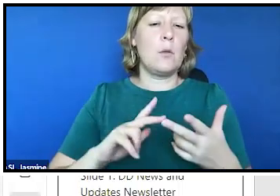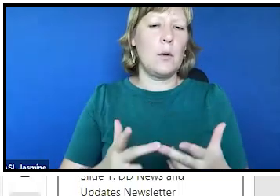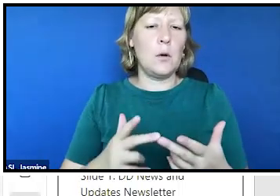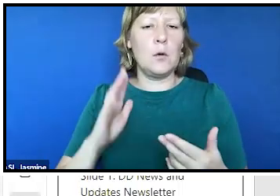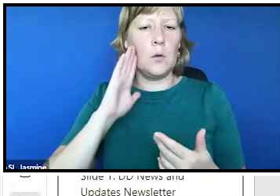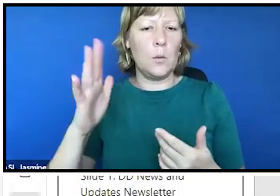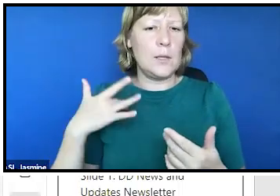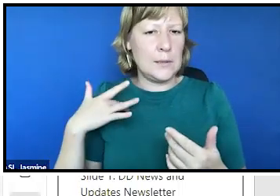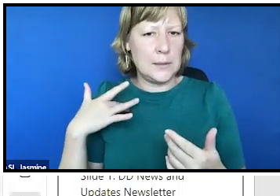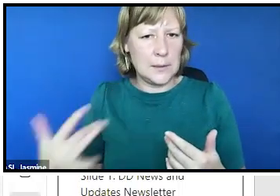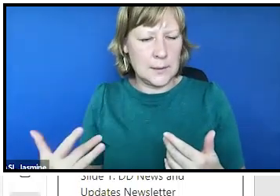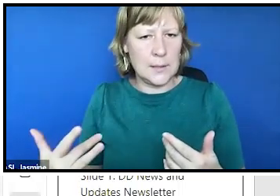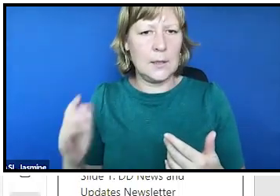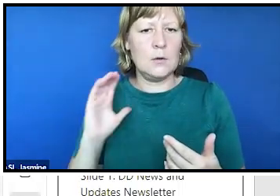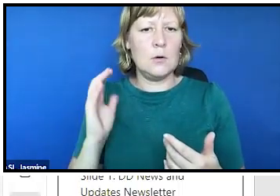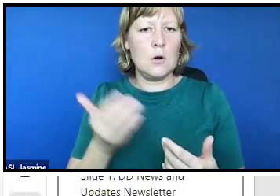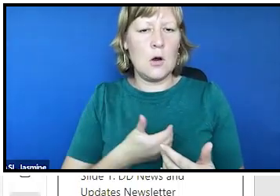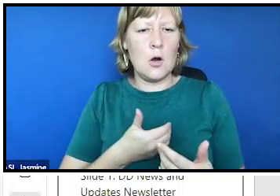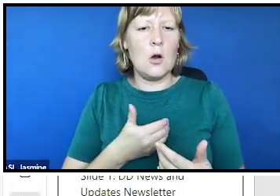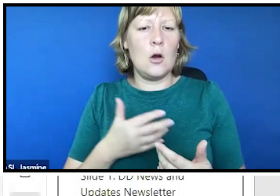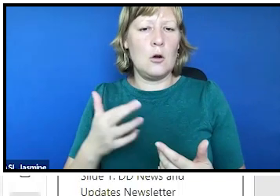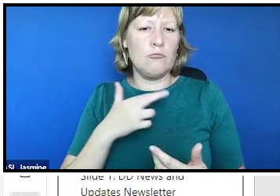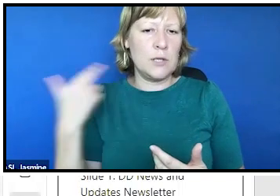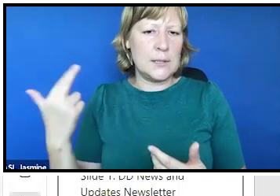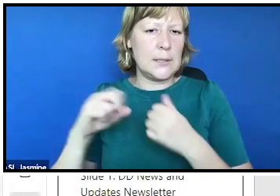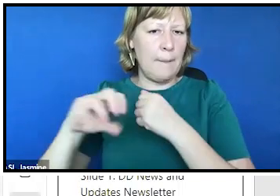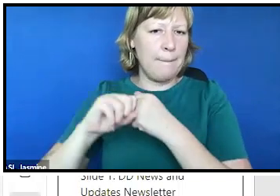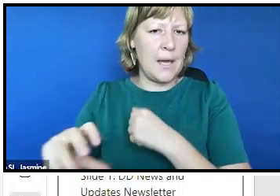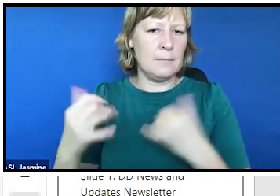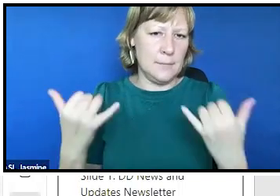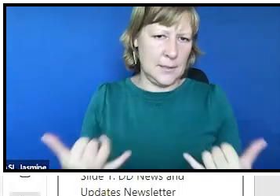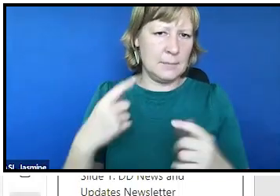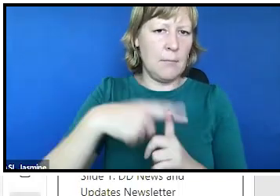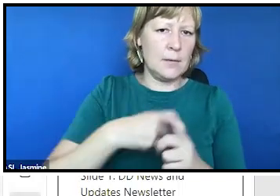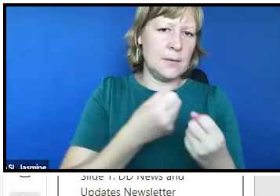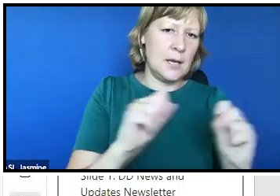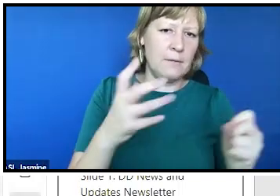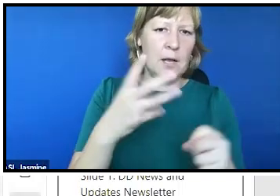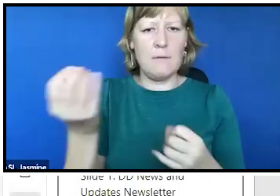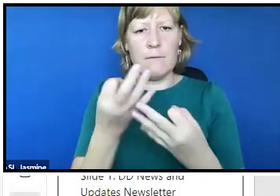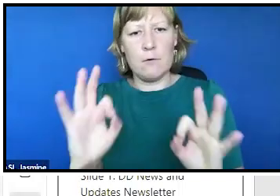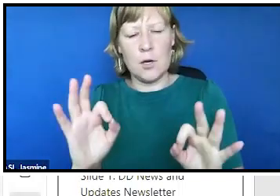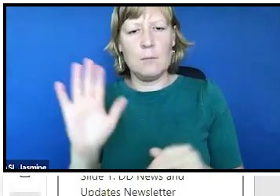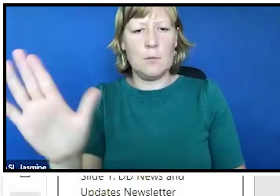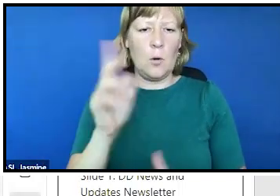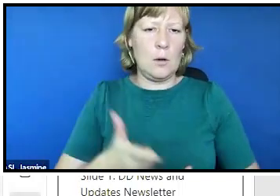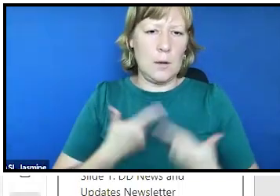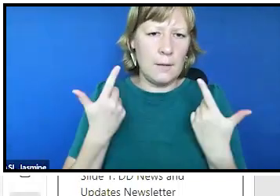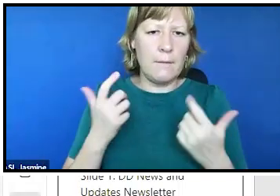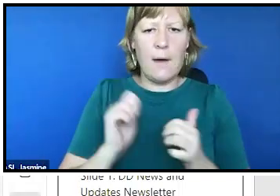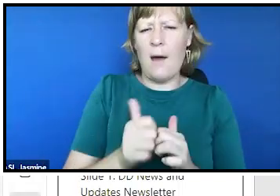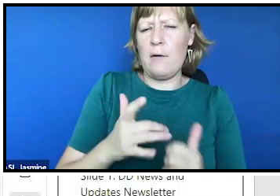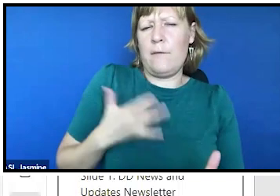around our Know Your Rights campaign. For this month, it's safety and freedom in your life, subjects and centered around how to be and feel safe